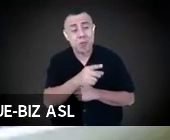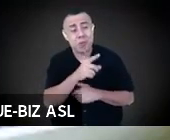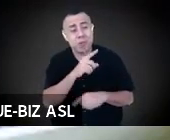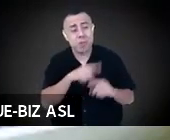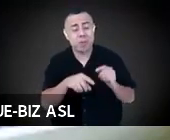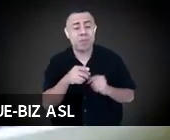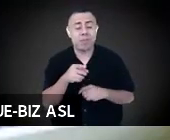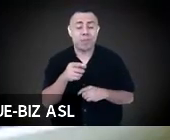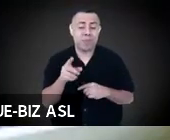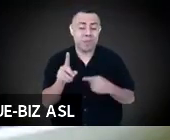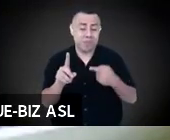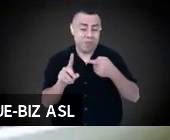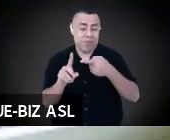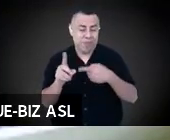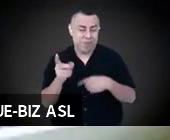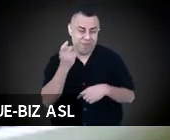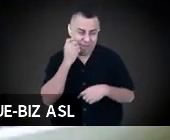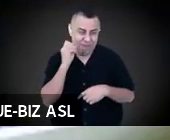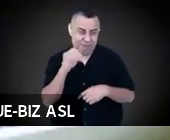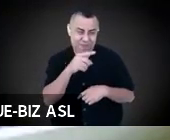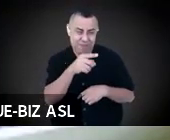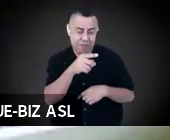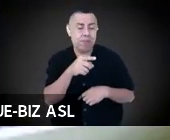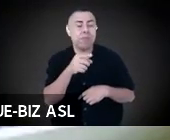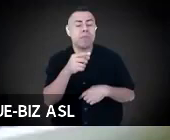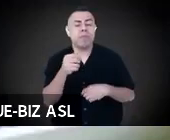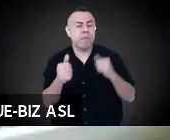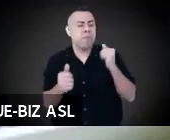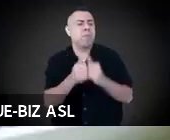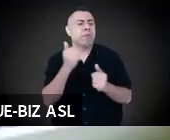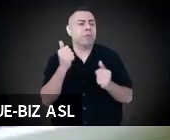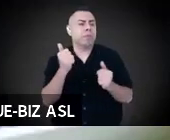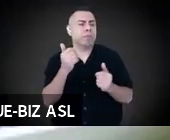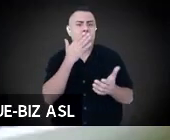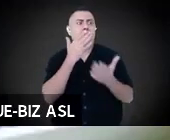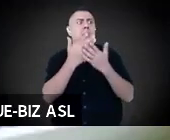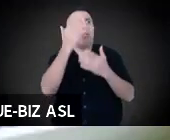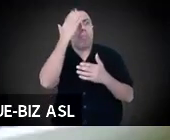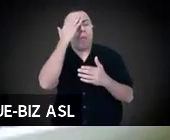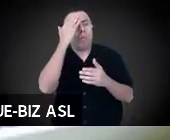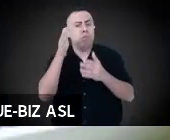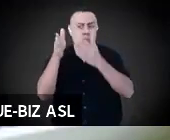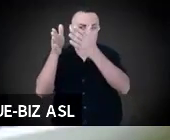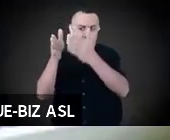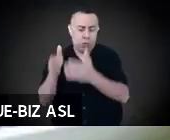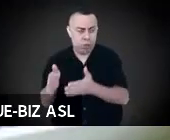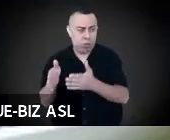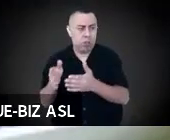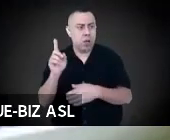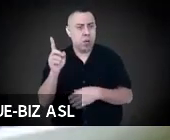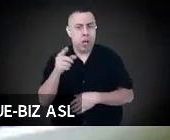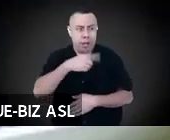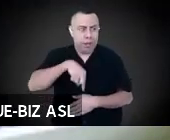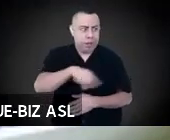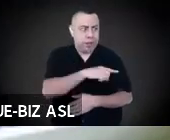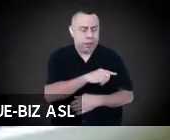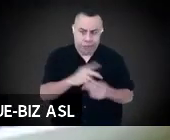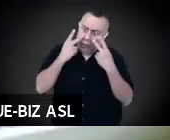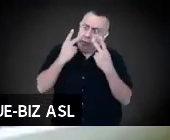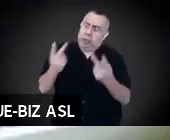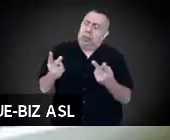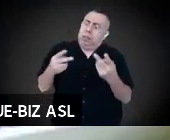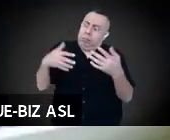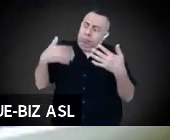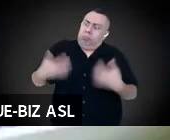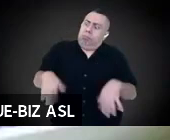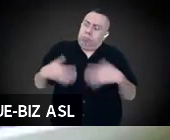in terms of where you really was able to see the effects, yeah, of it.